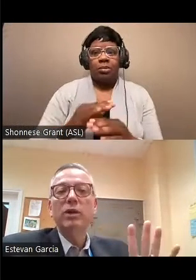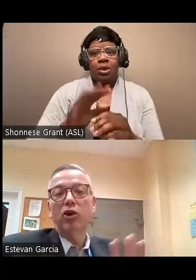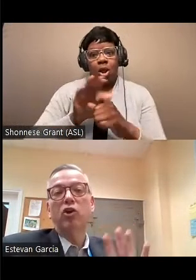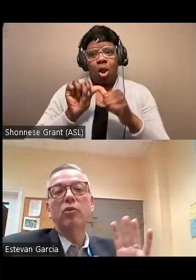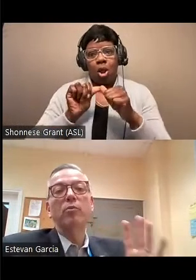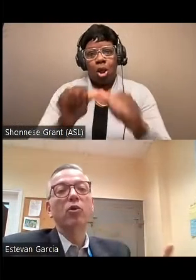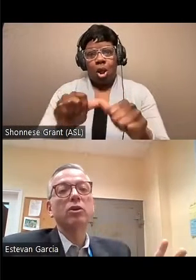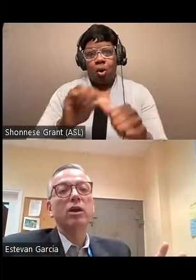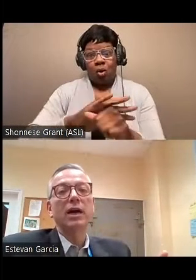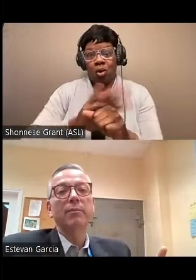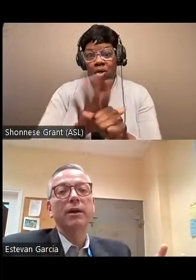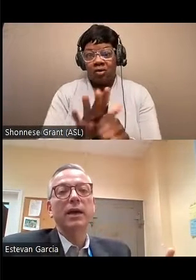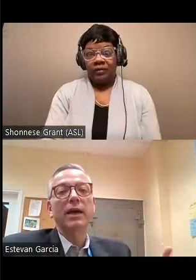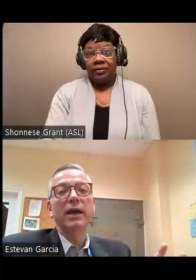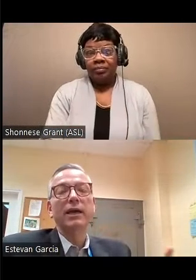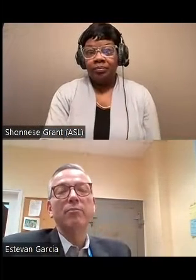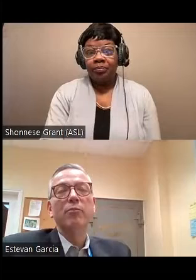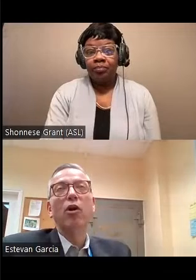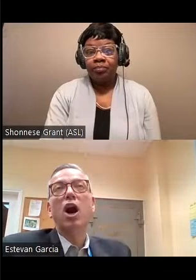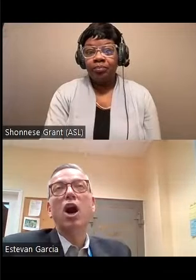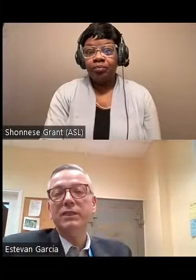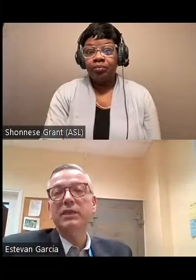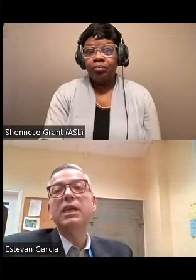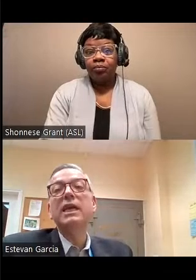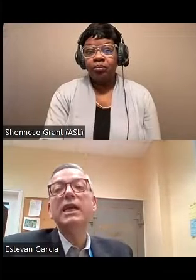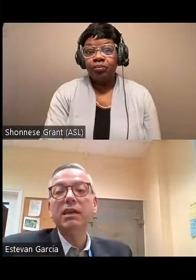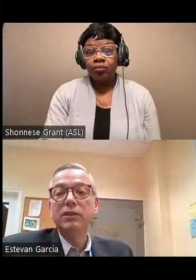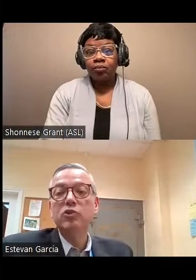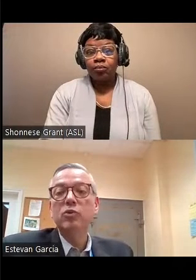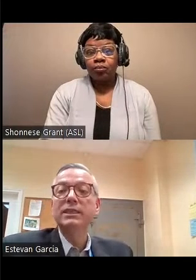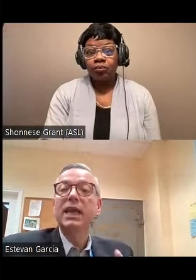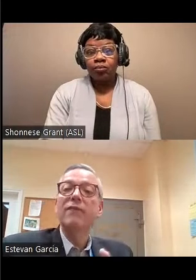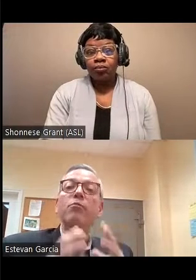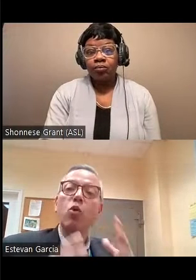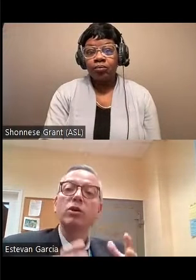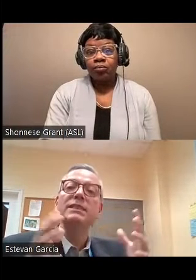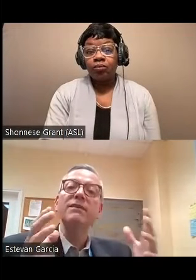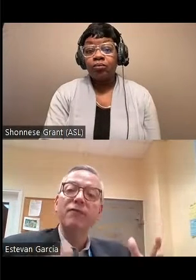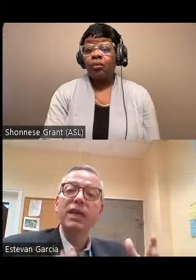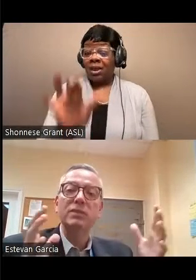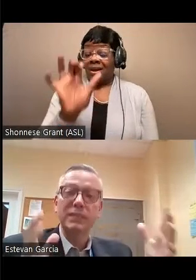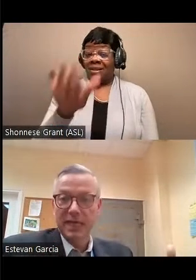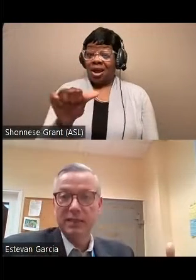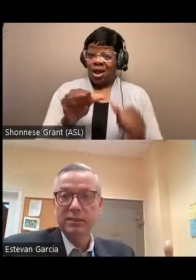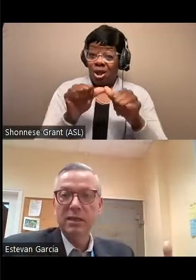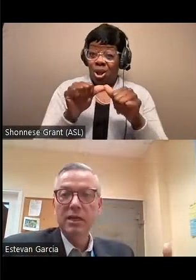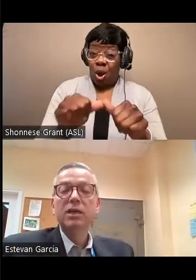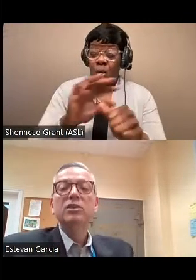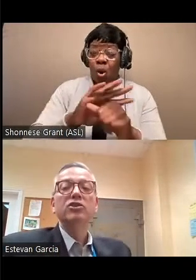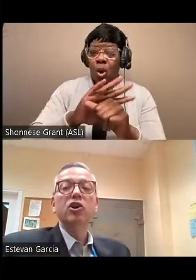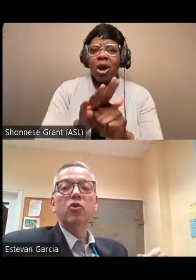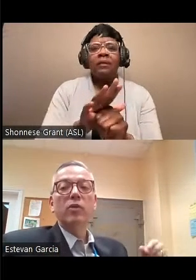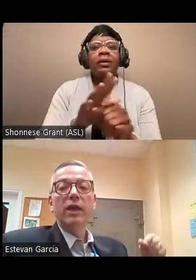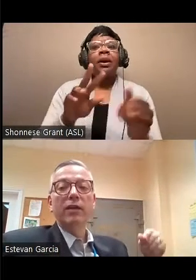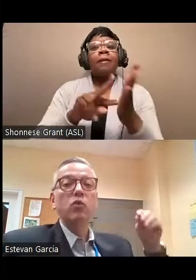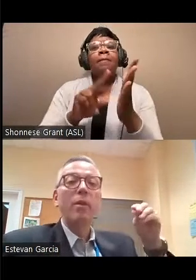tend to occur more often in individuals that have more severe disease. So if you